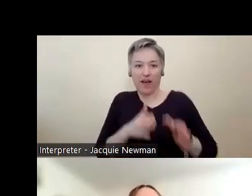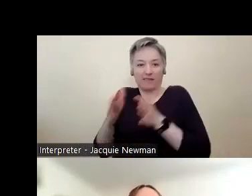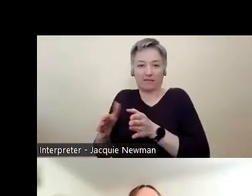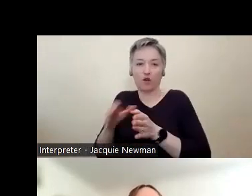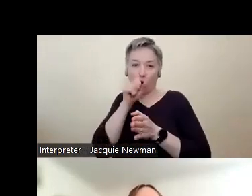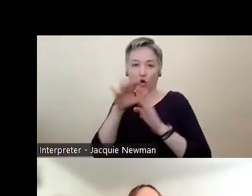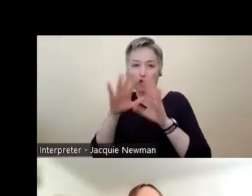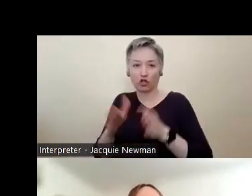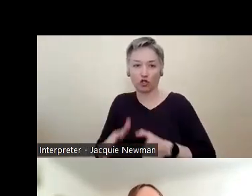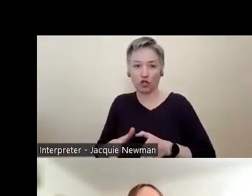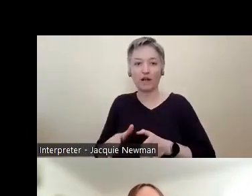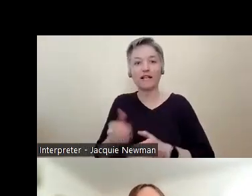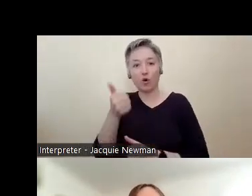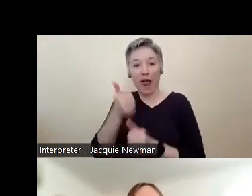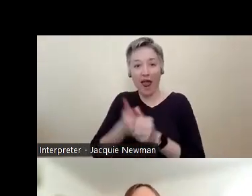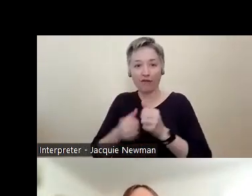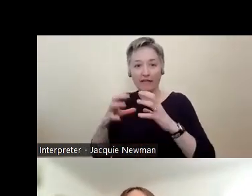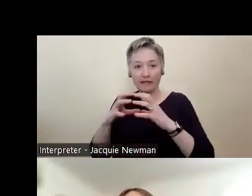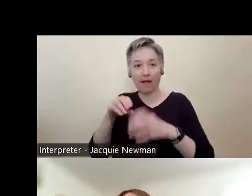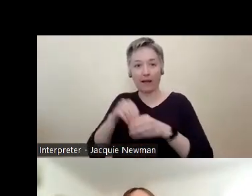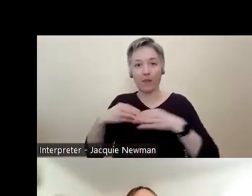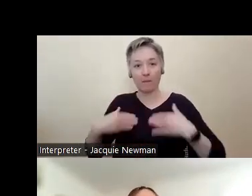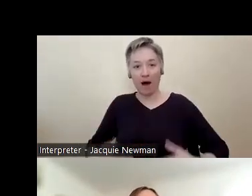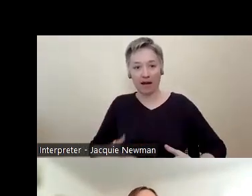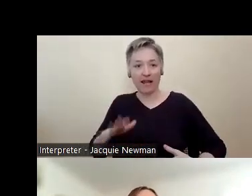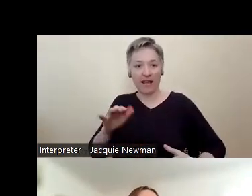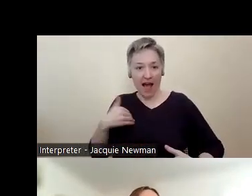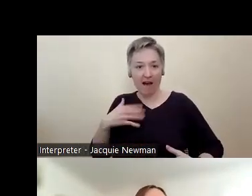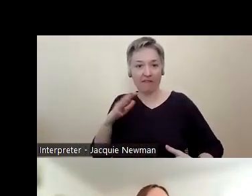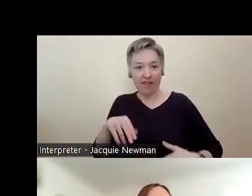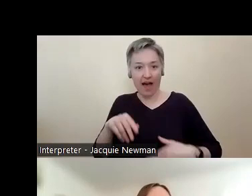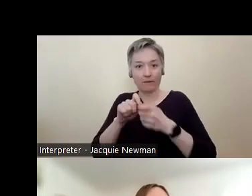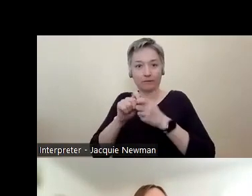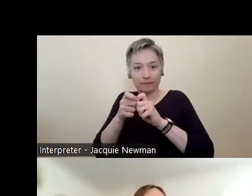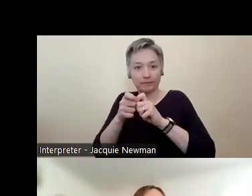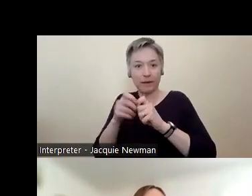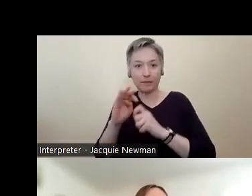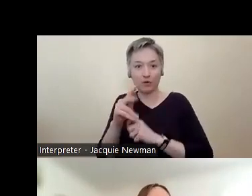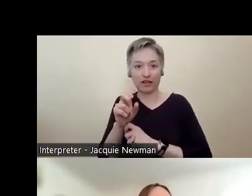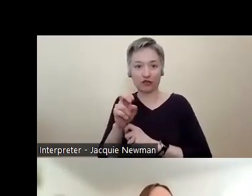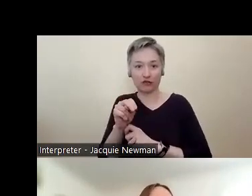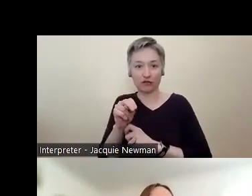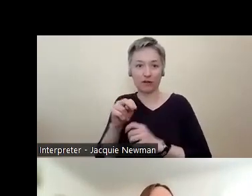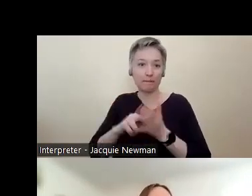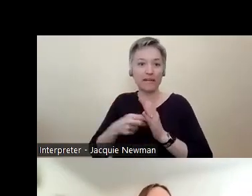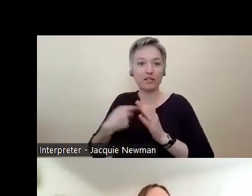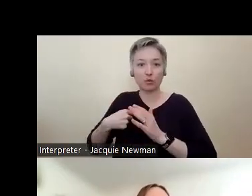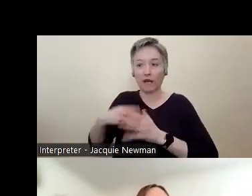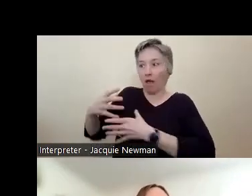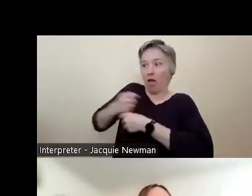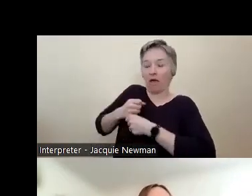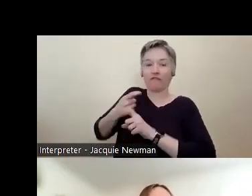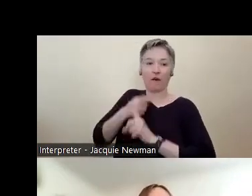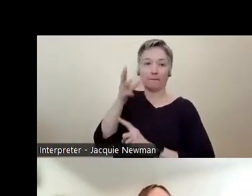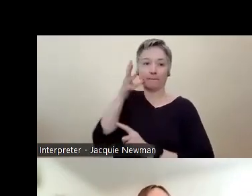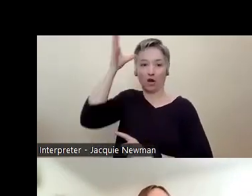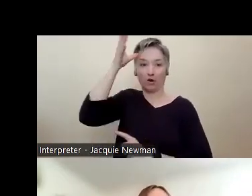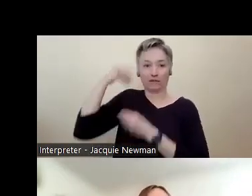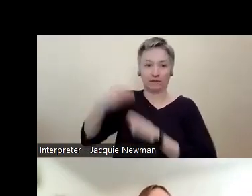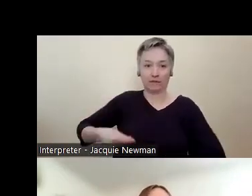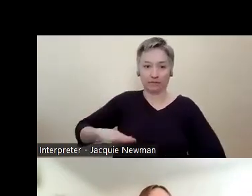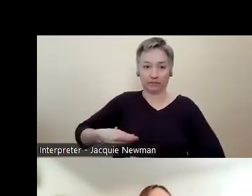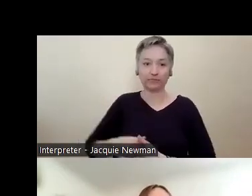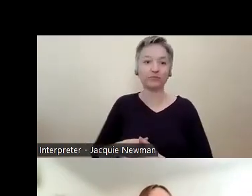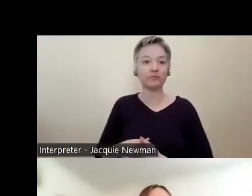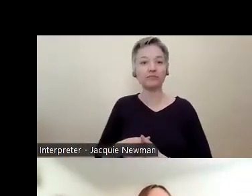your body having this mutation present. And these are the ones that are inherited from our parents. And they make up about 10% of the